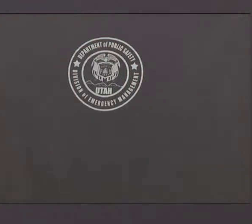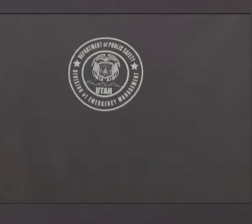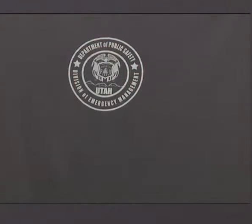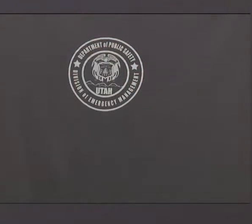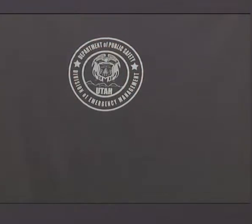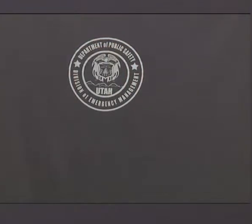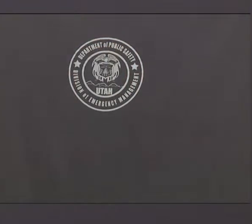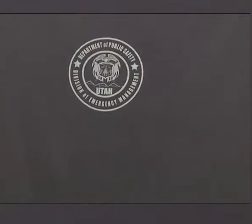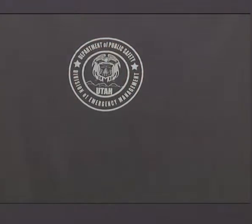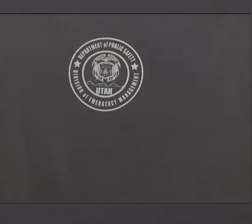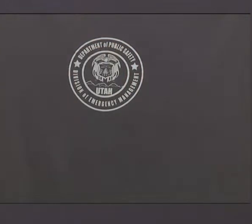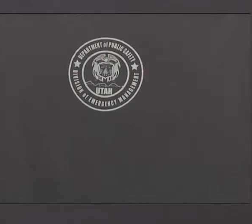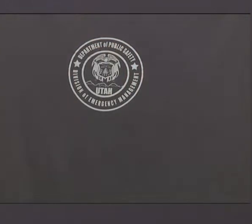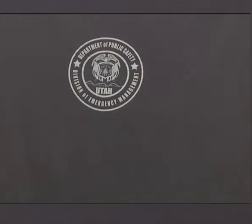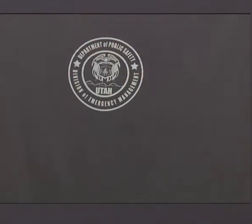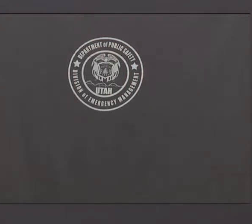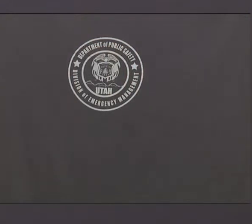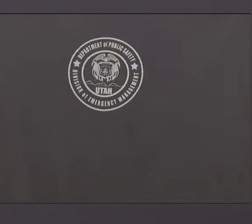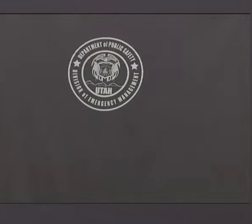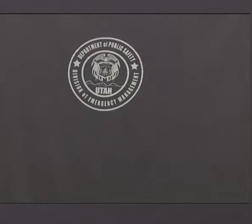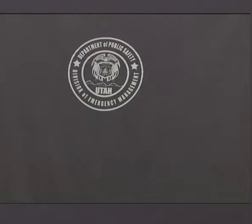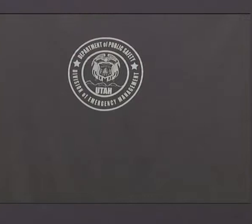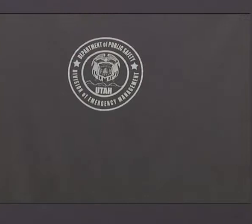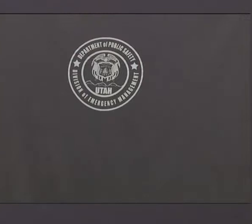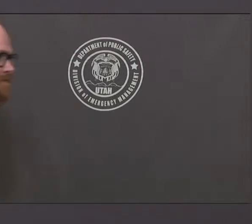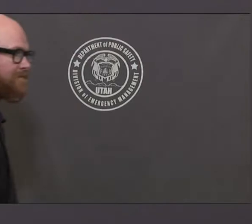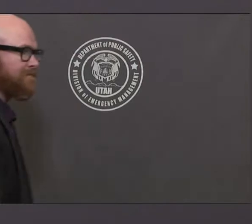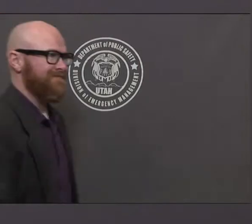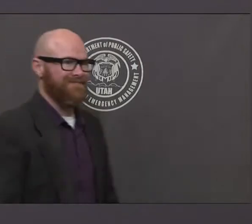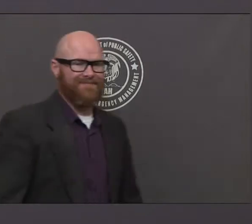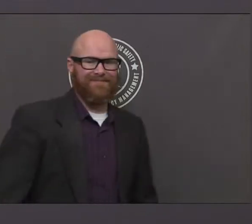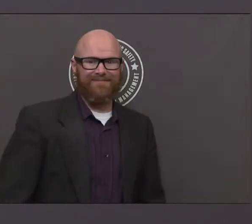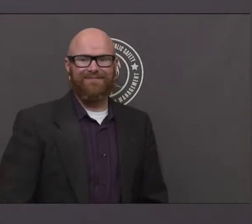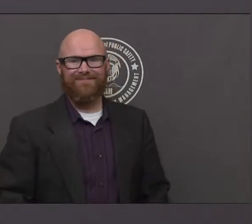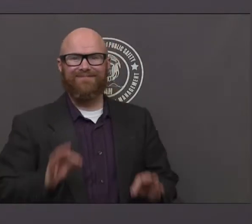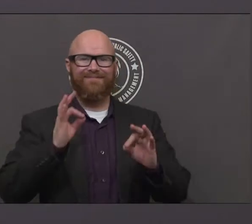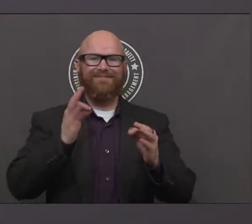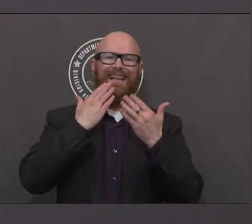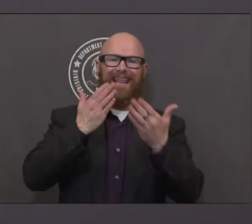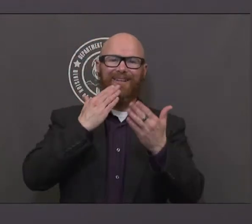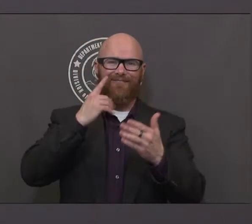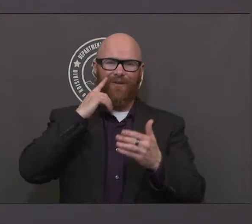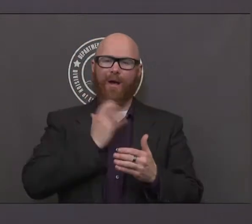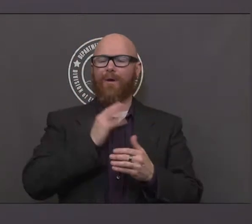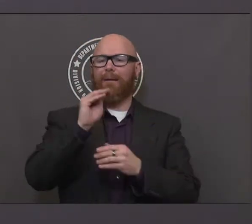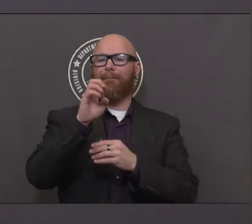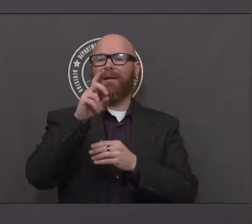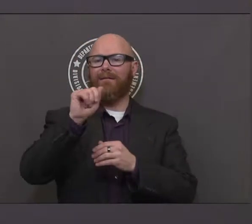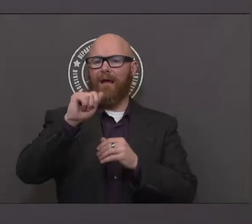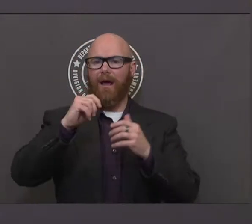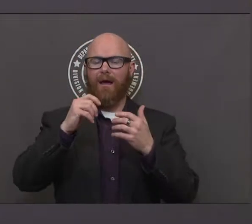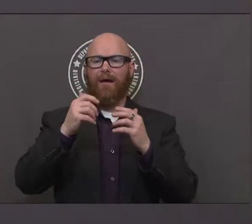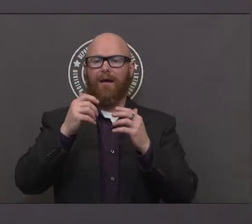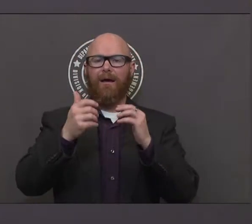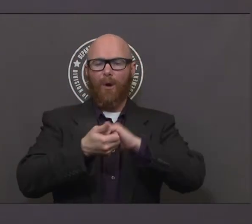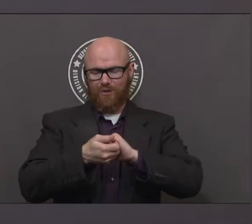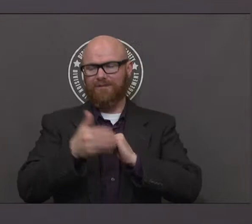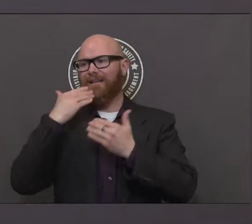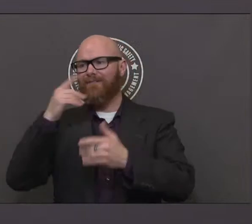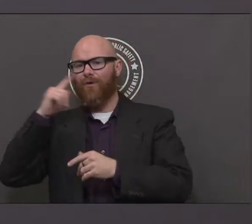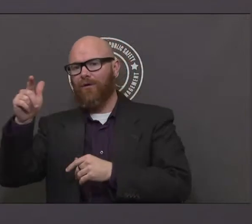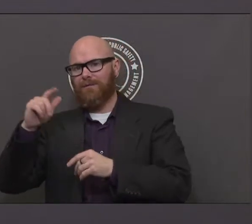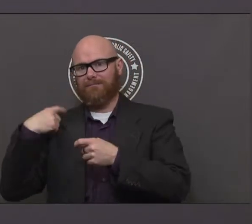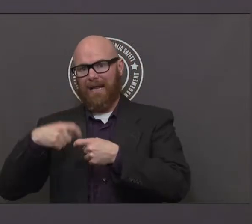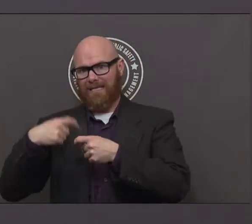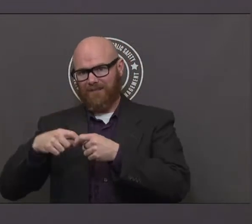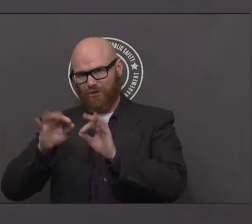All right, thank you very much to our media partners. Looks like that Zoom call has ended. So thank you to our interpreters in Spanish and